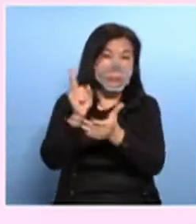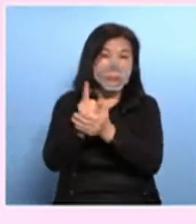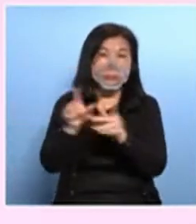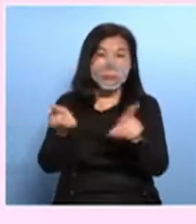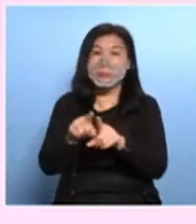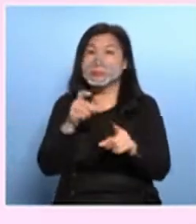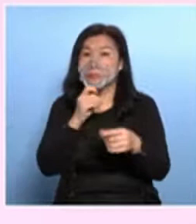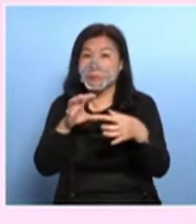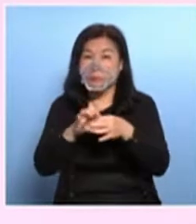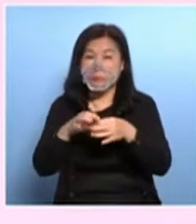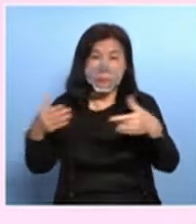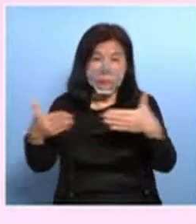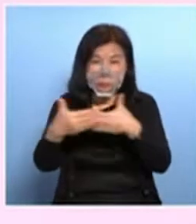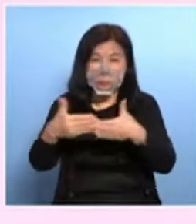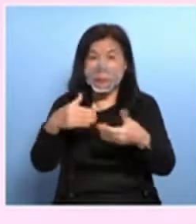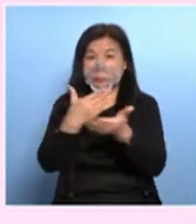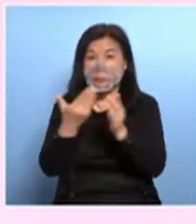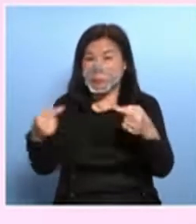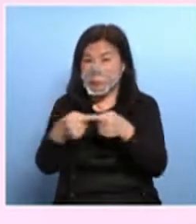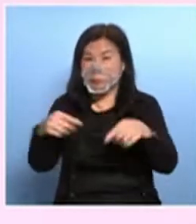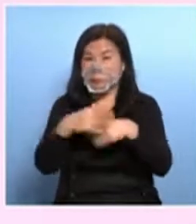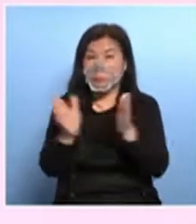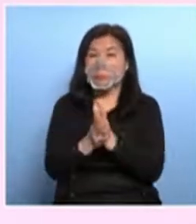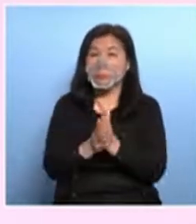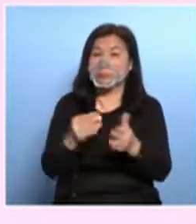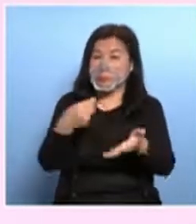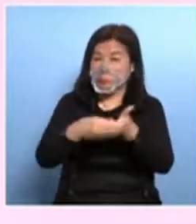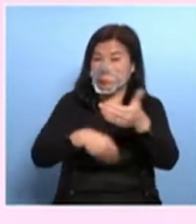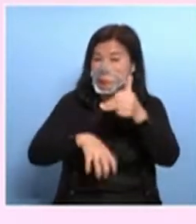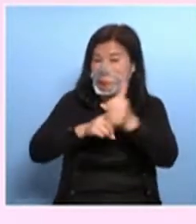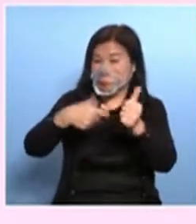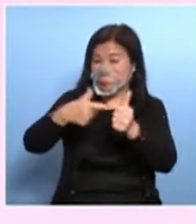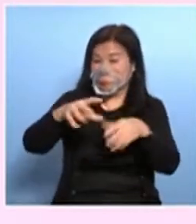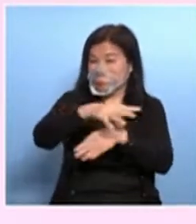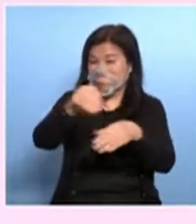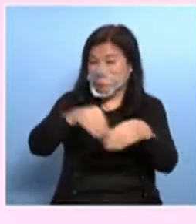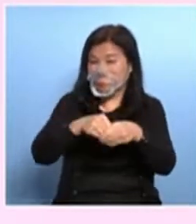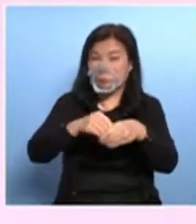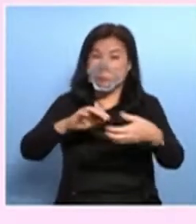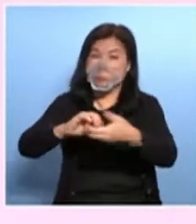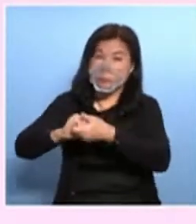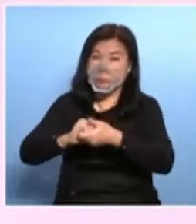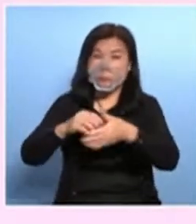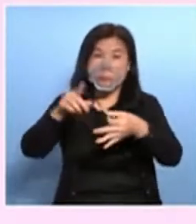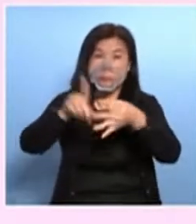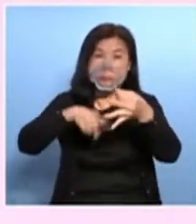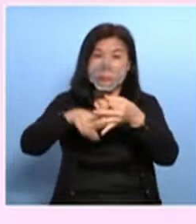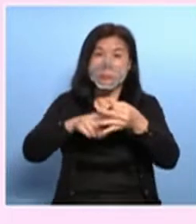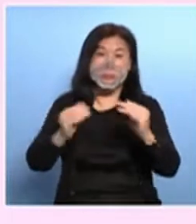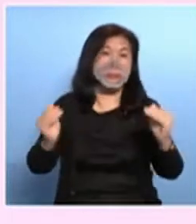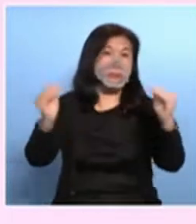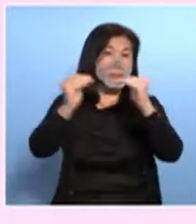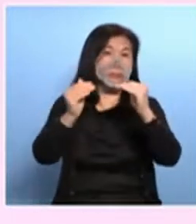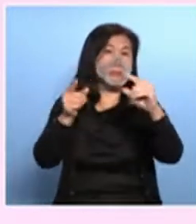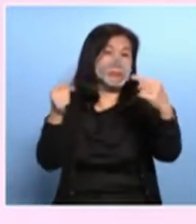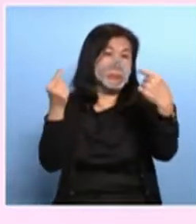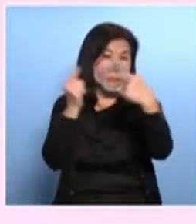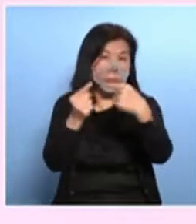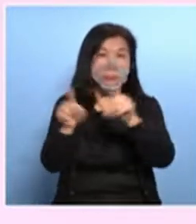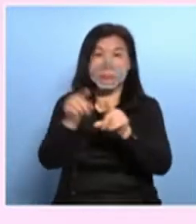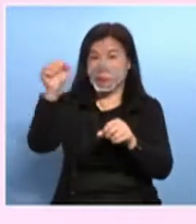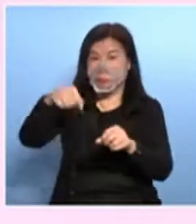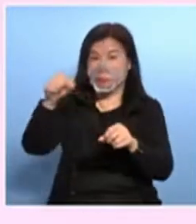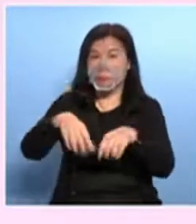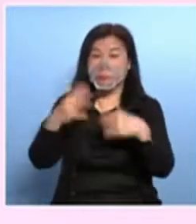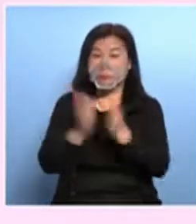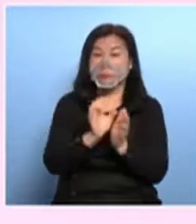year, a consensus was reached among the exchanges in the two places on the inclusion of exchange-traded funds, or ETFs, in the Mutual Market